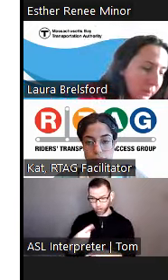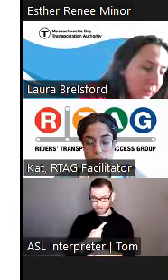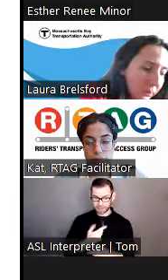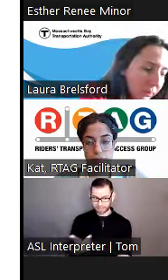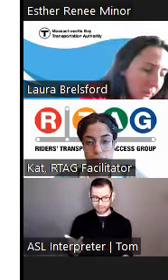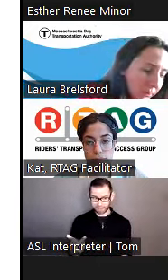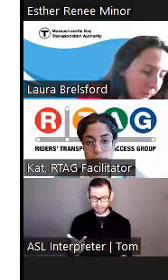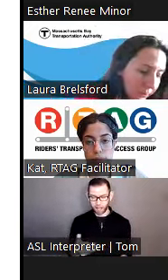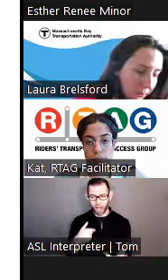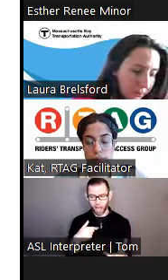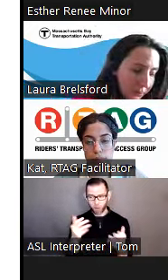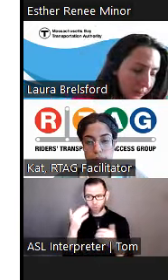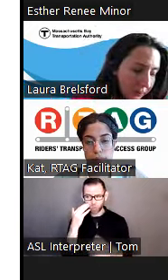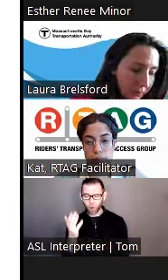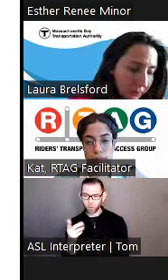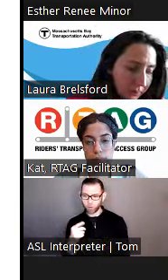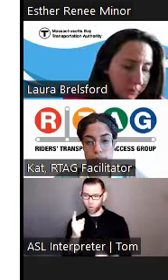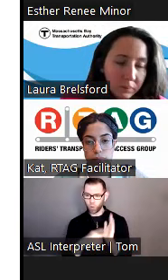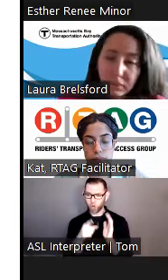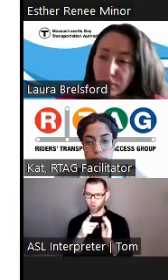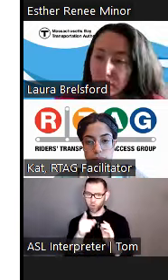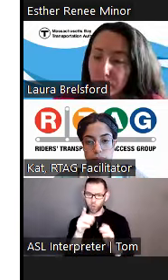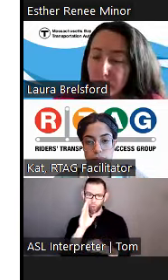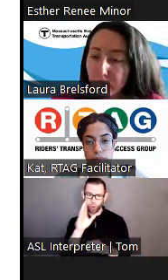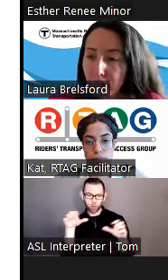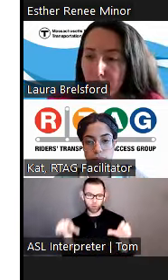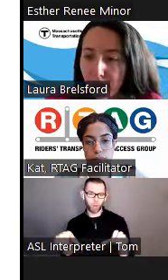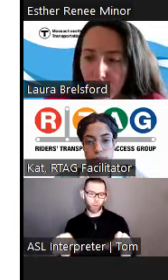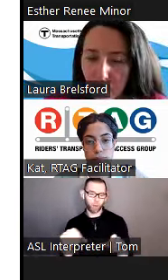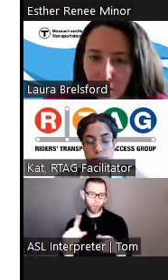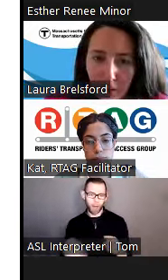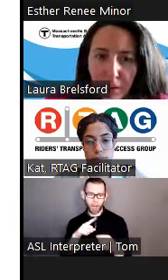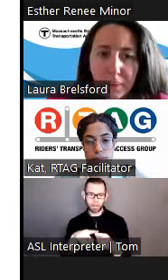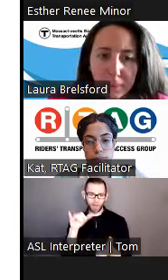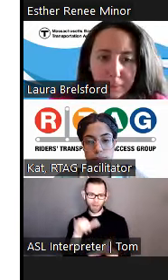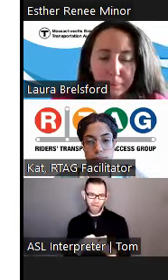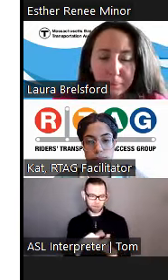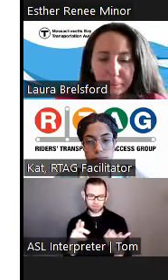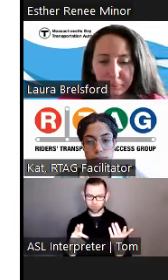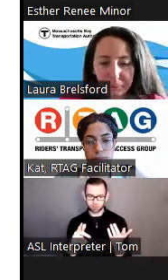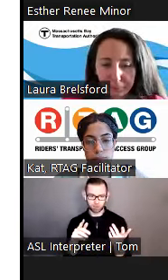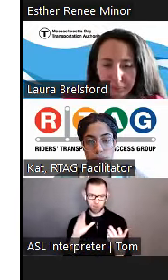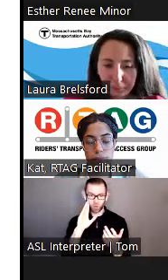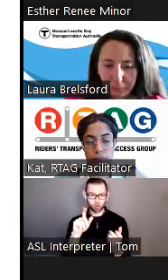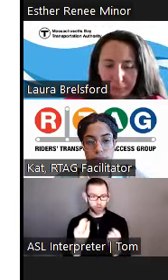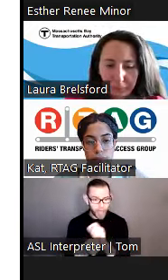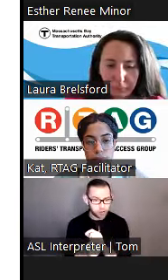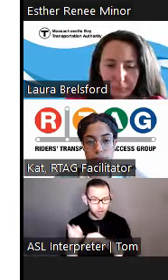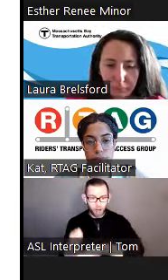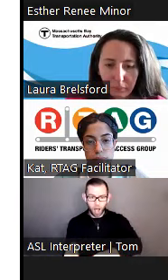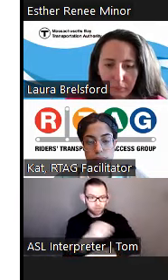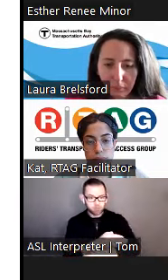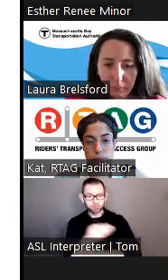I would like to know what you all are going to do about changing or upgrading